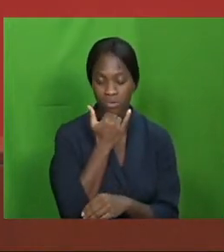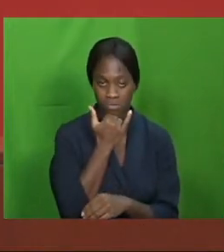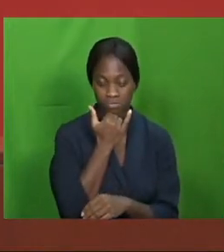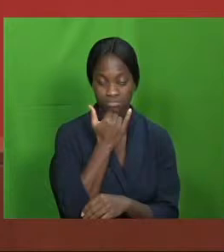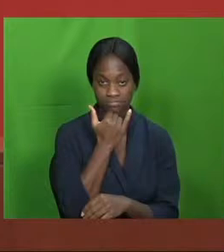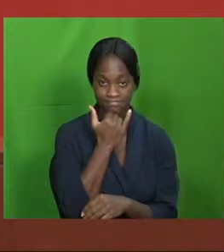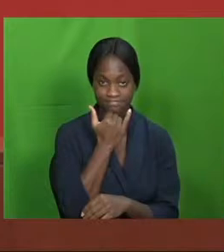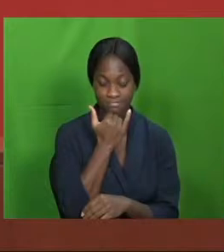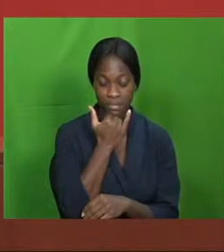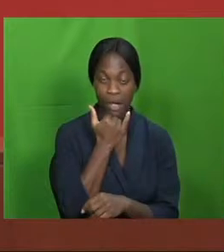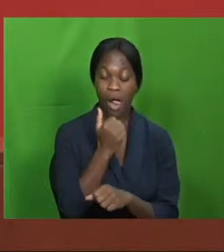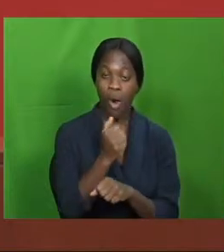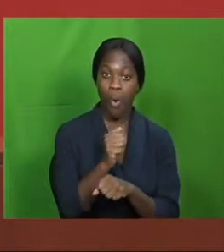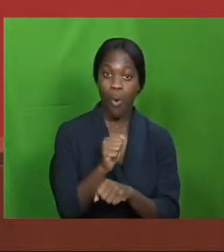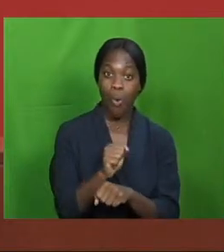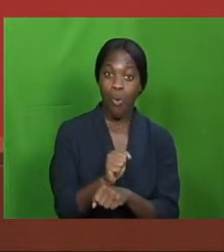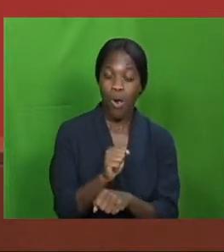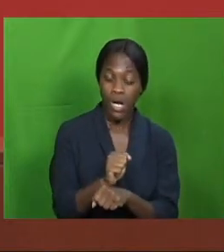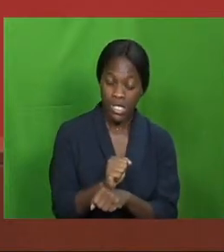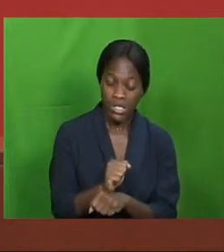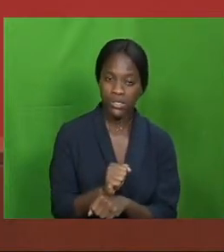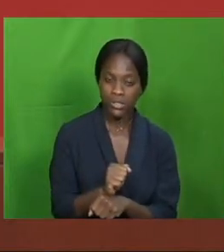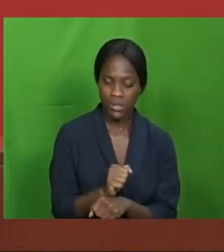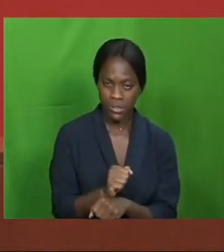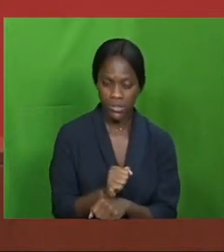the votes and proceedings,